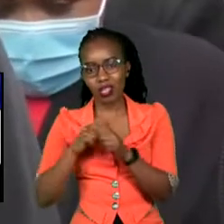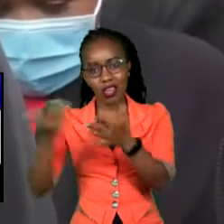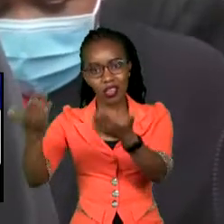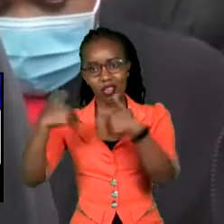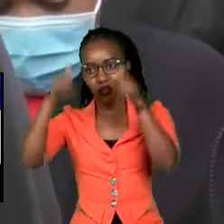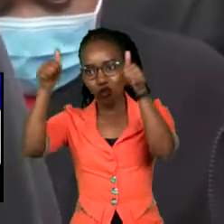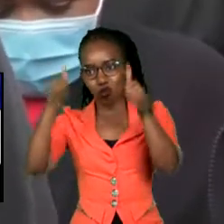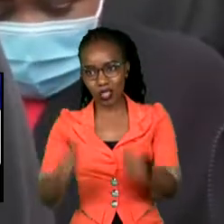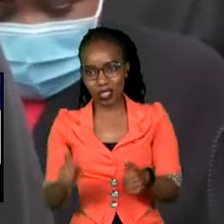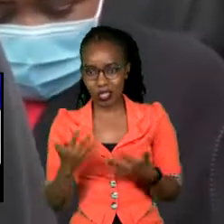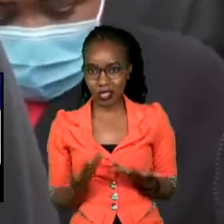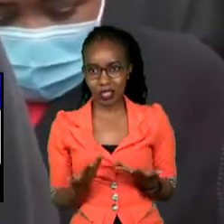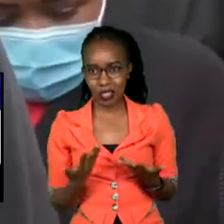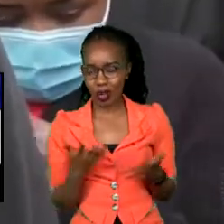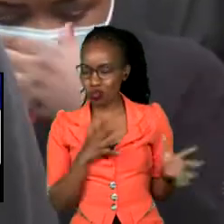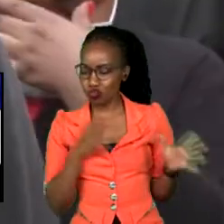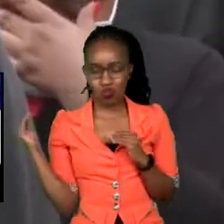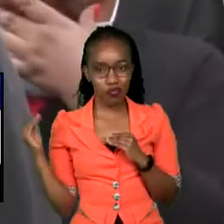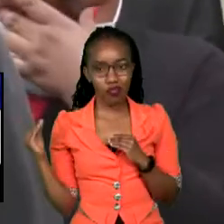notice ya kutoka,